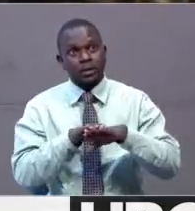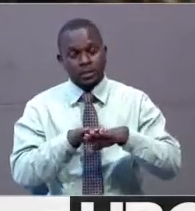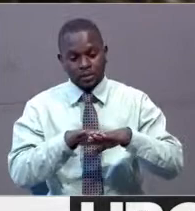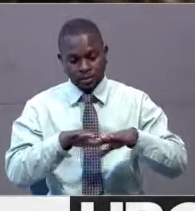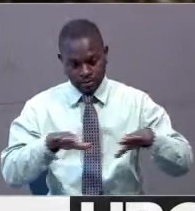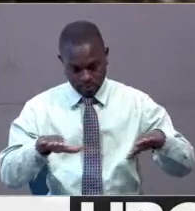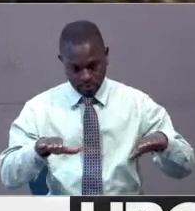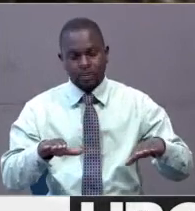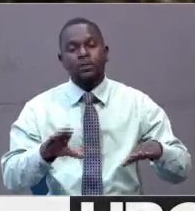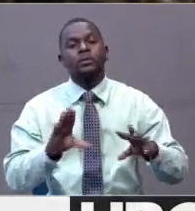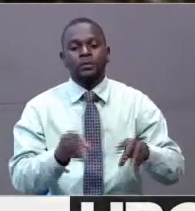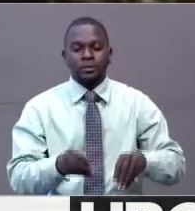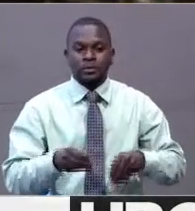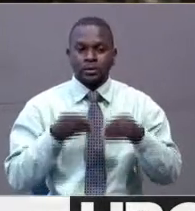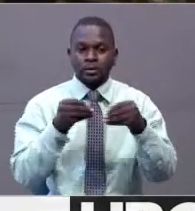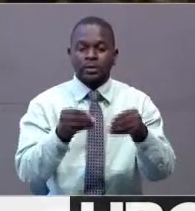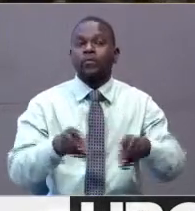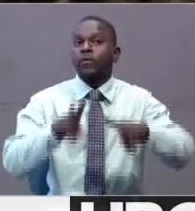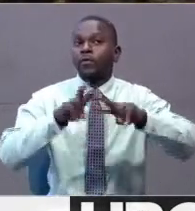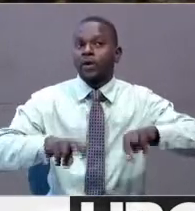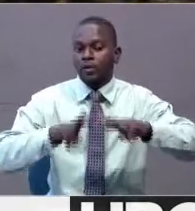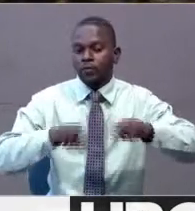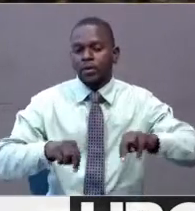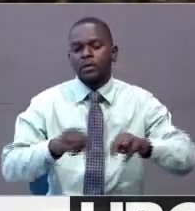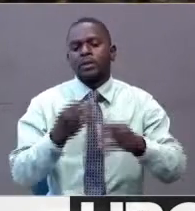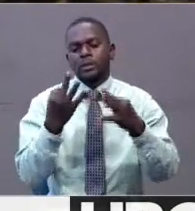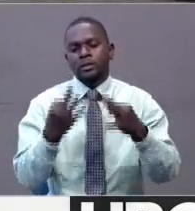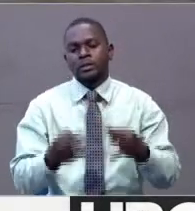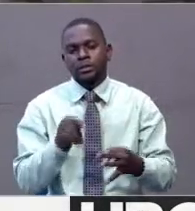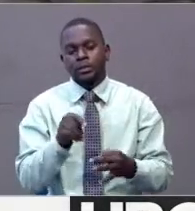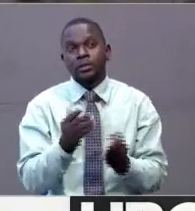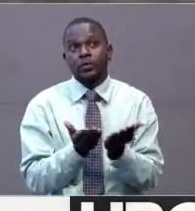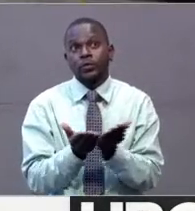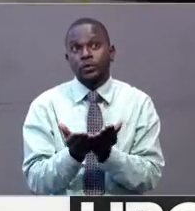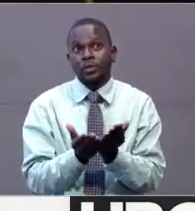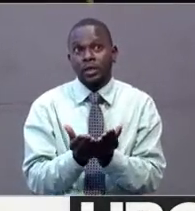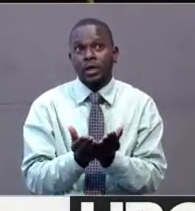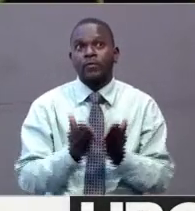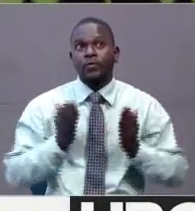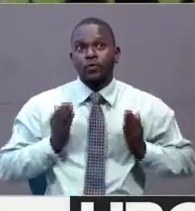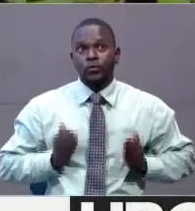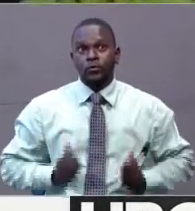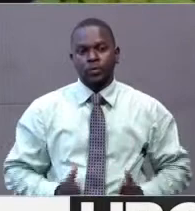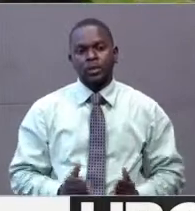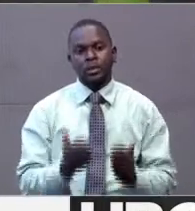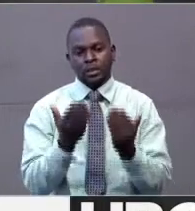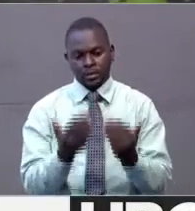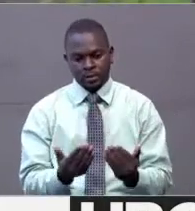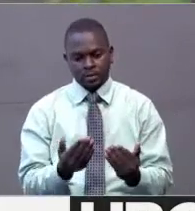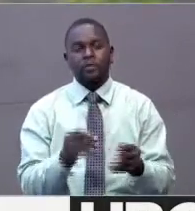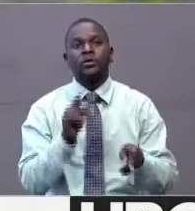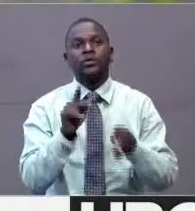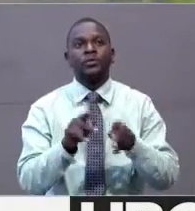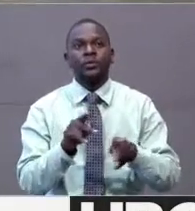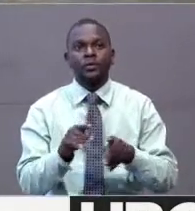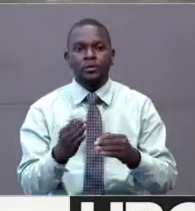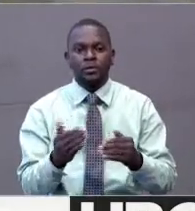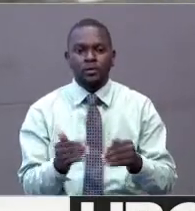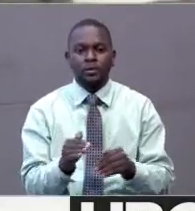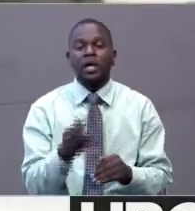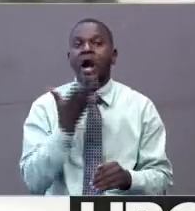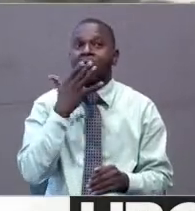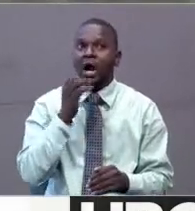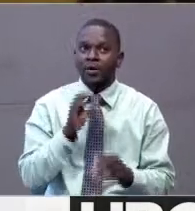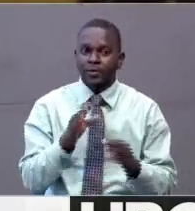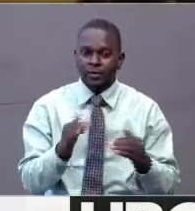this allocated for research, for something that serves humanity. And then you now of this generation, then you go now and abuse.